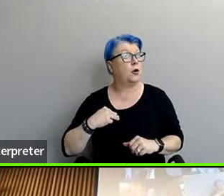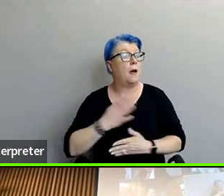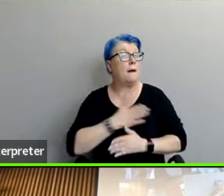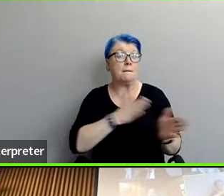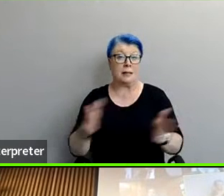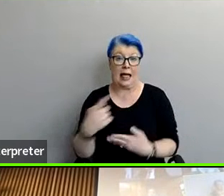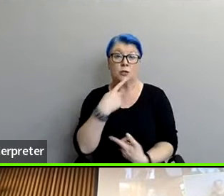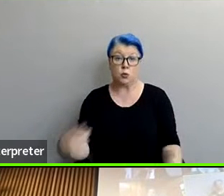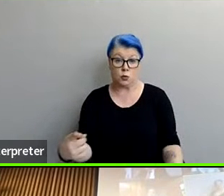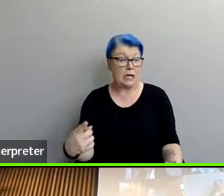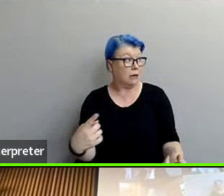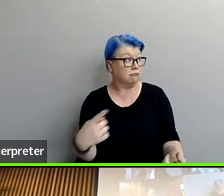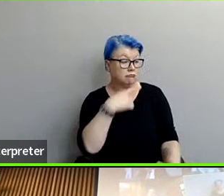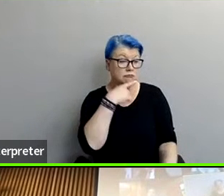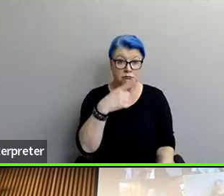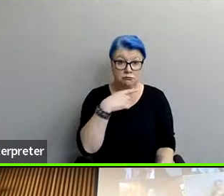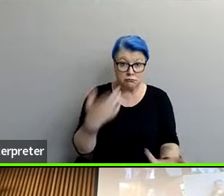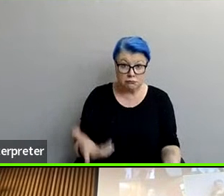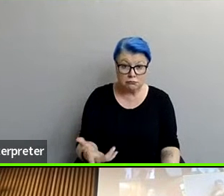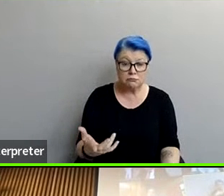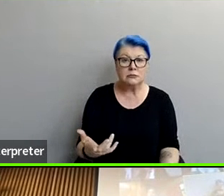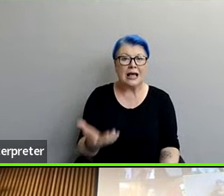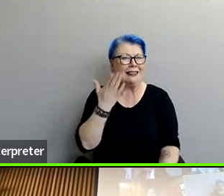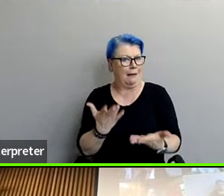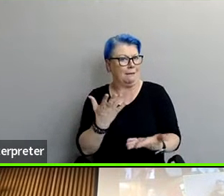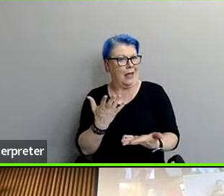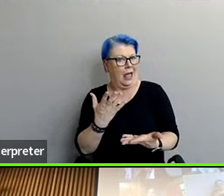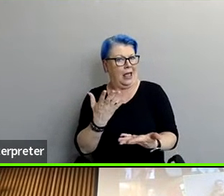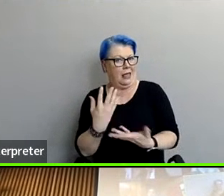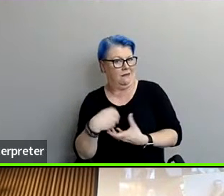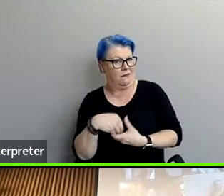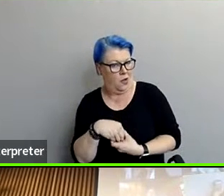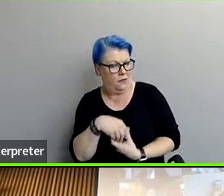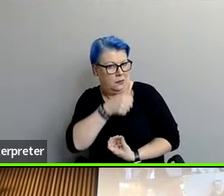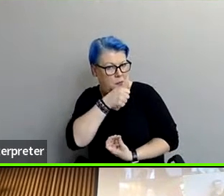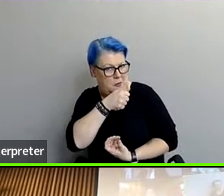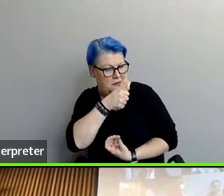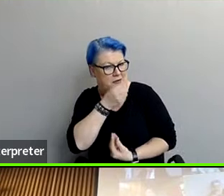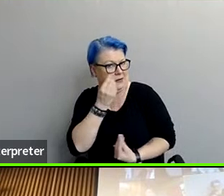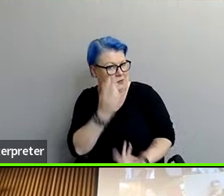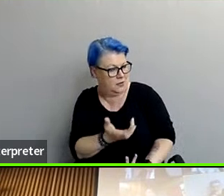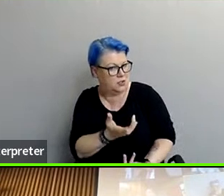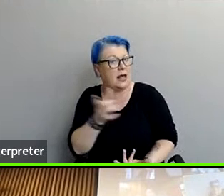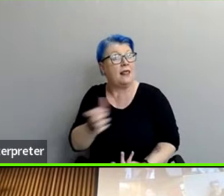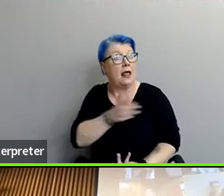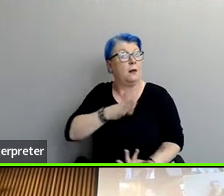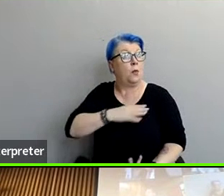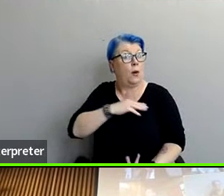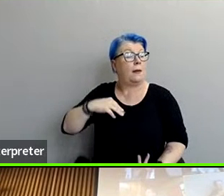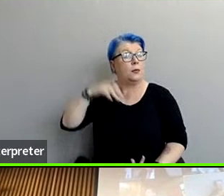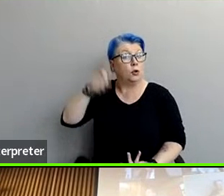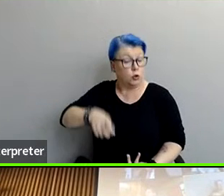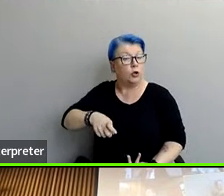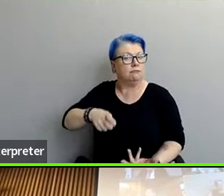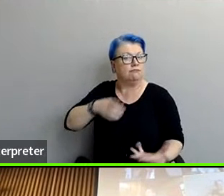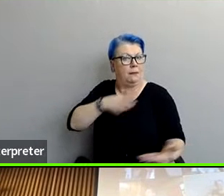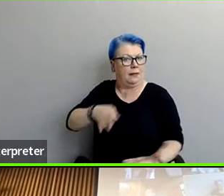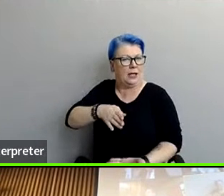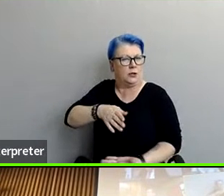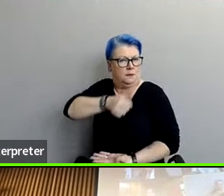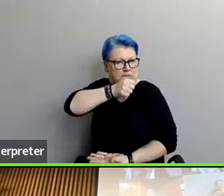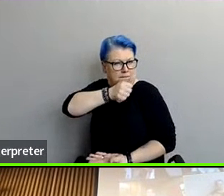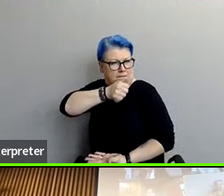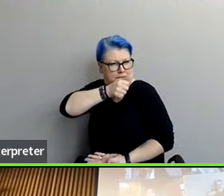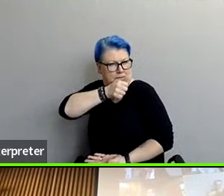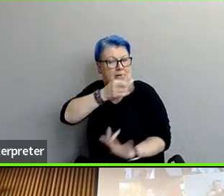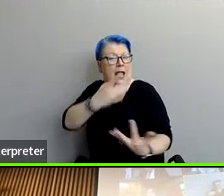session will include confidential matters discussed in closed session, the board member should err on the side of discretion and hold those comments until the